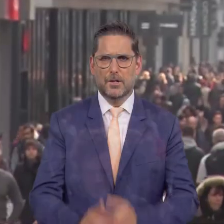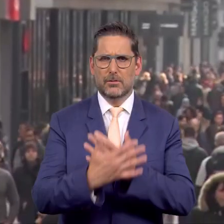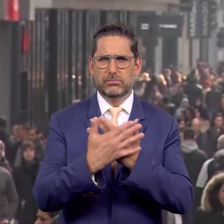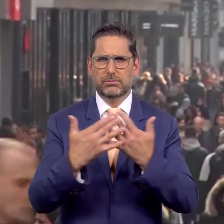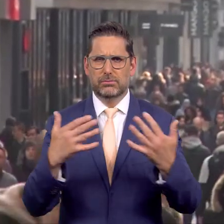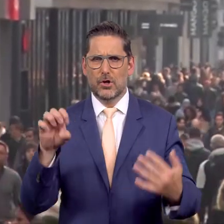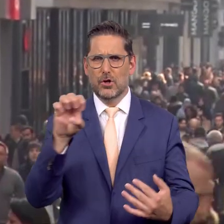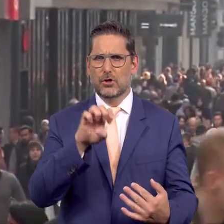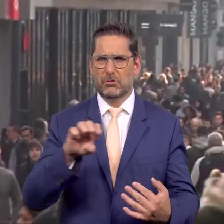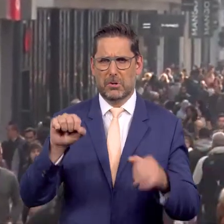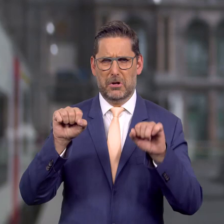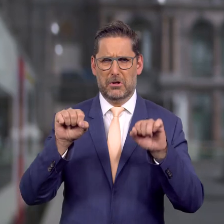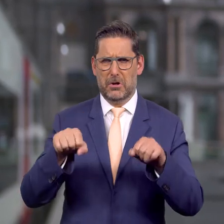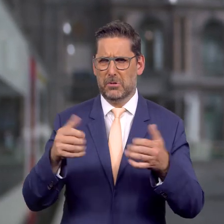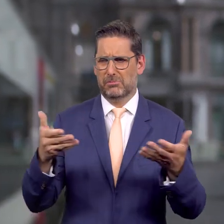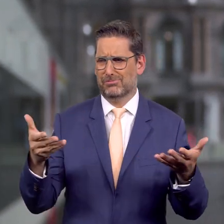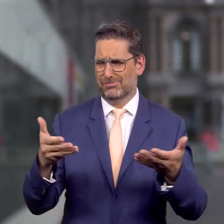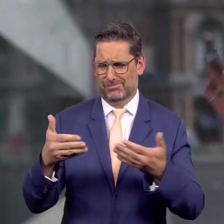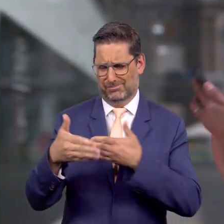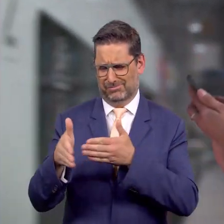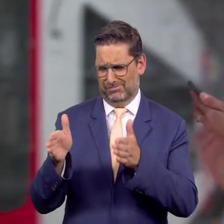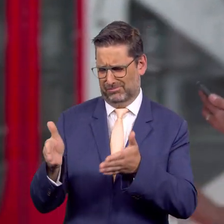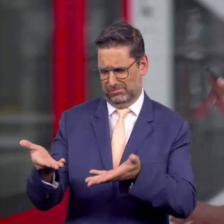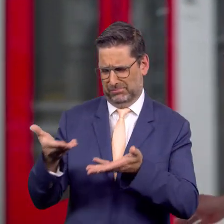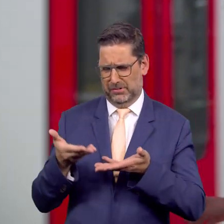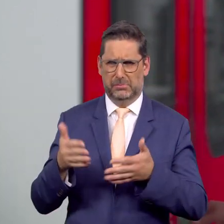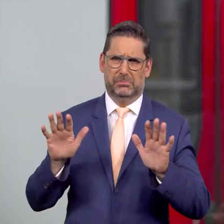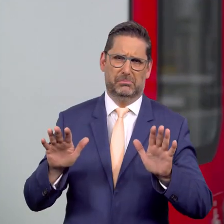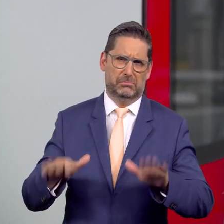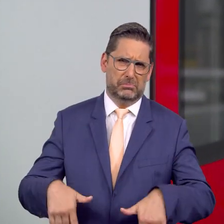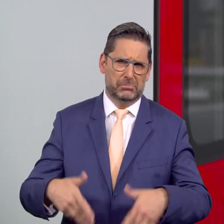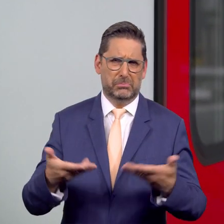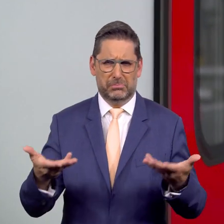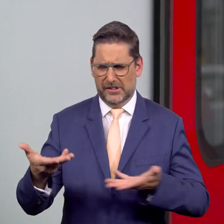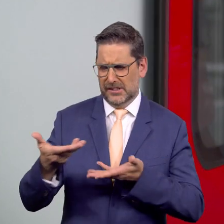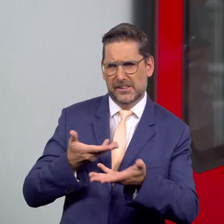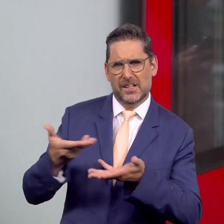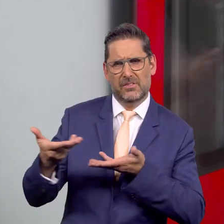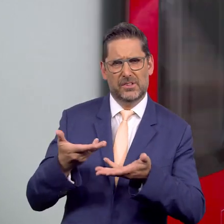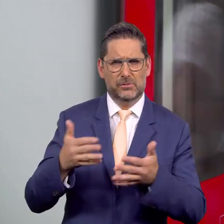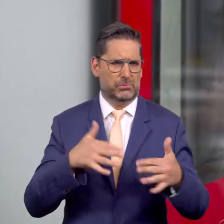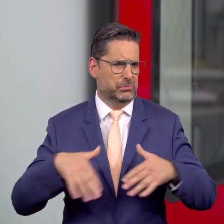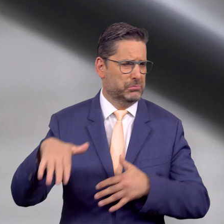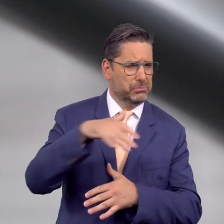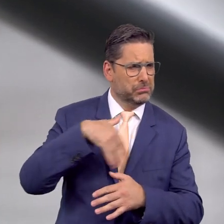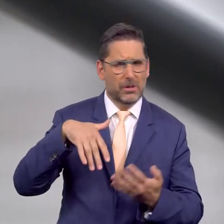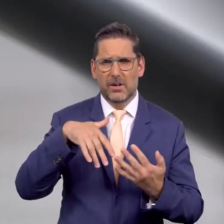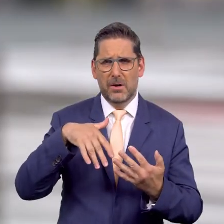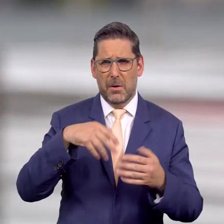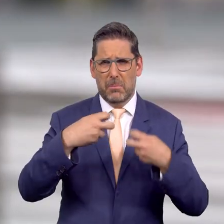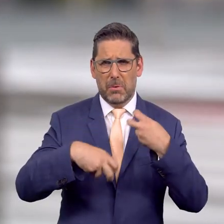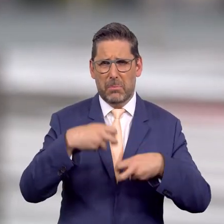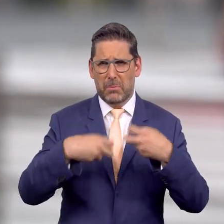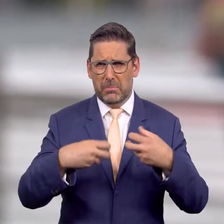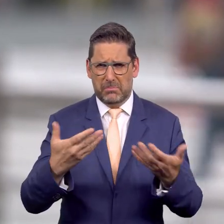Most Europeans take their abilities to use basic products and services for granted. They experience no